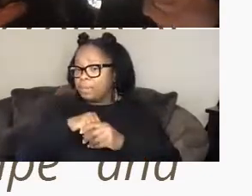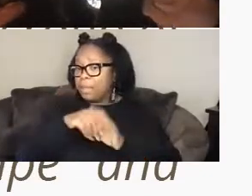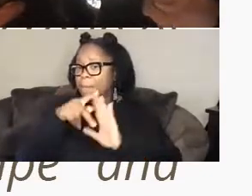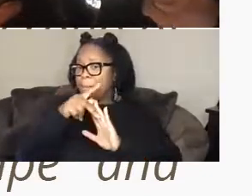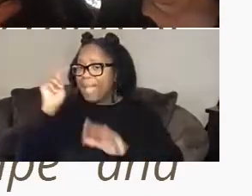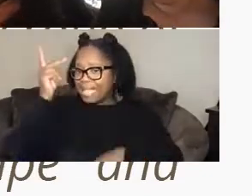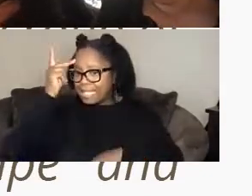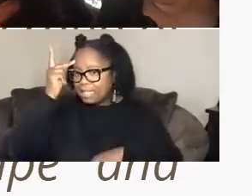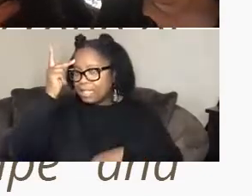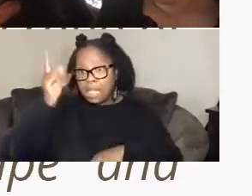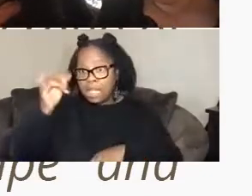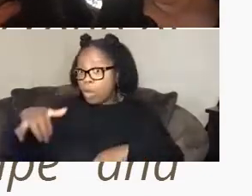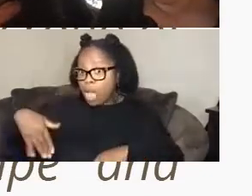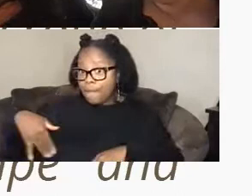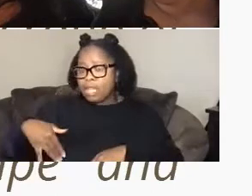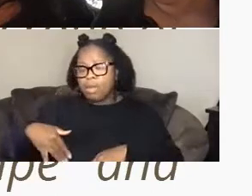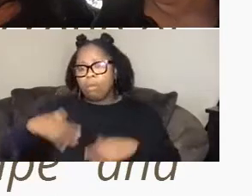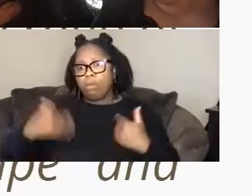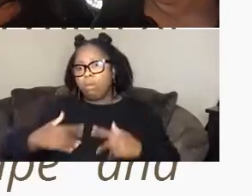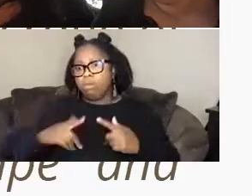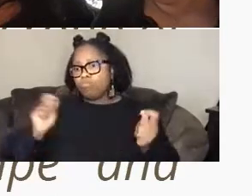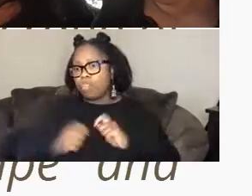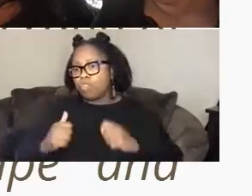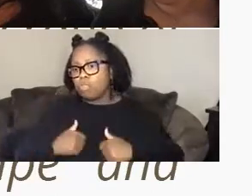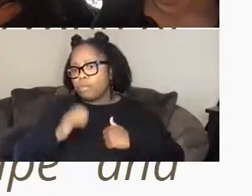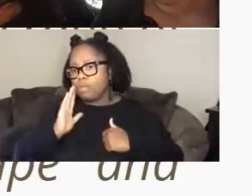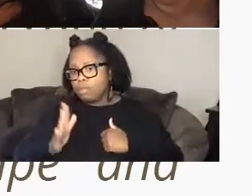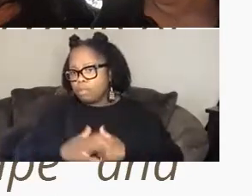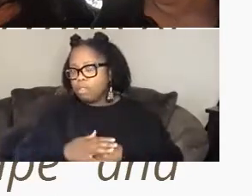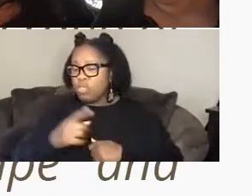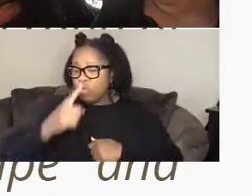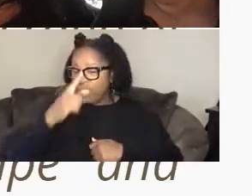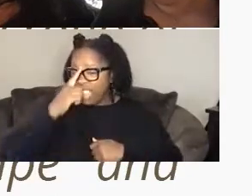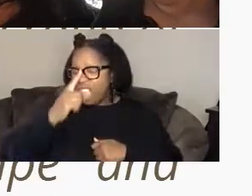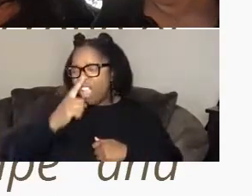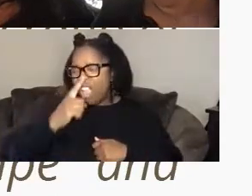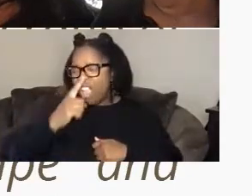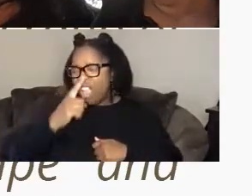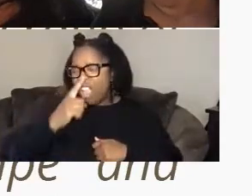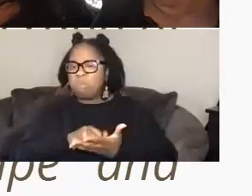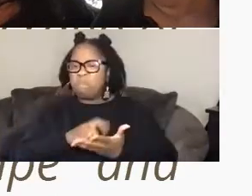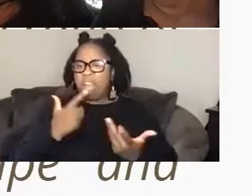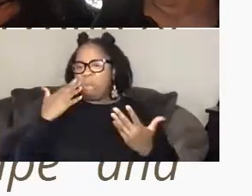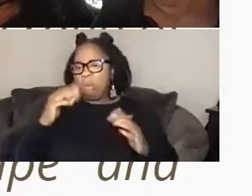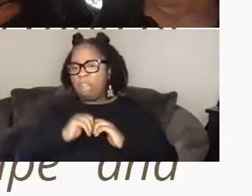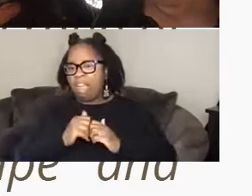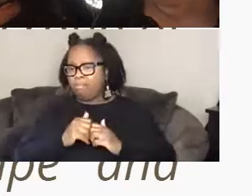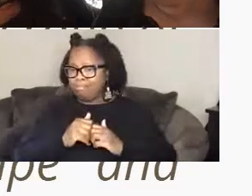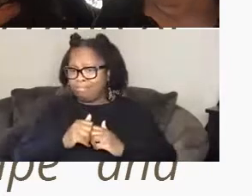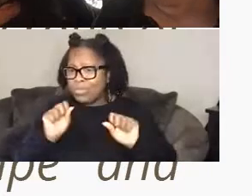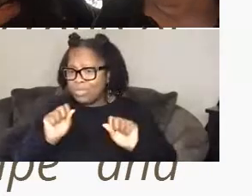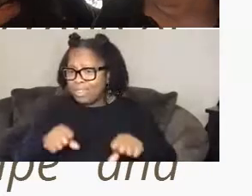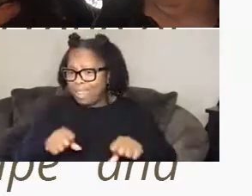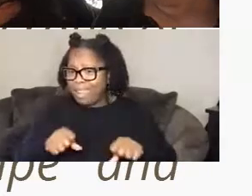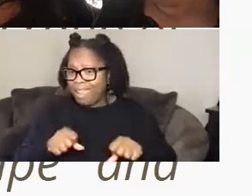in that way. And it truly is more doable than you might think. So I would really